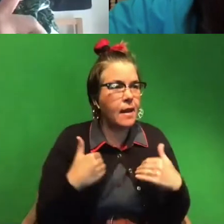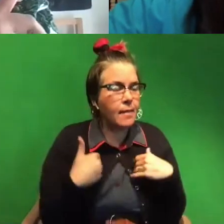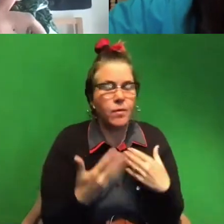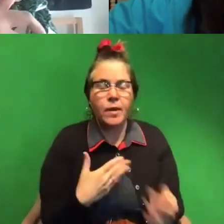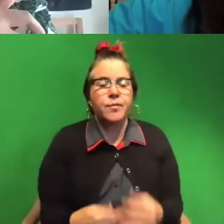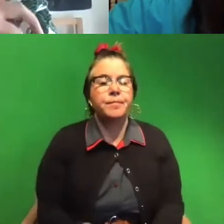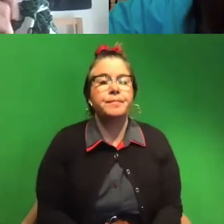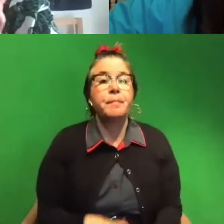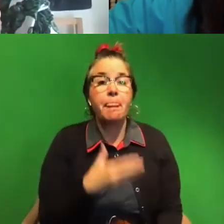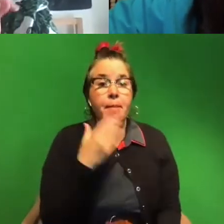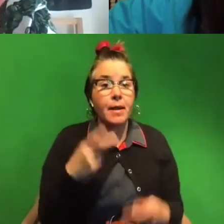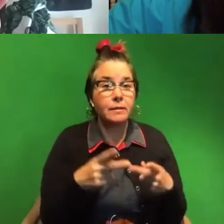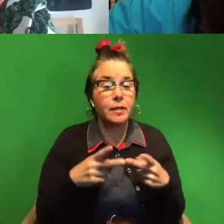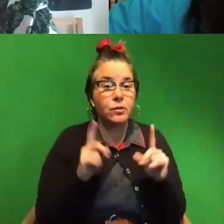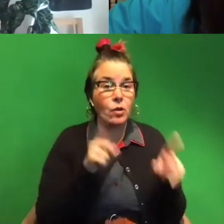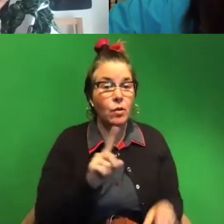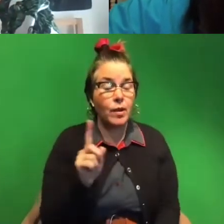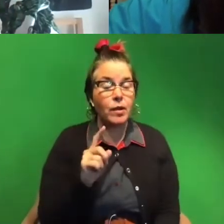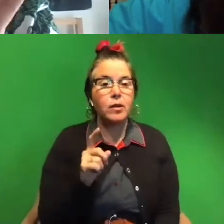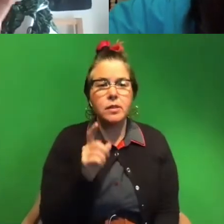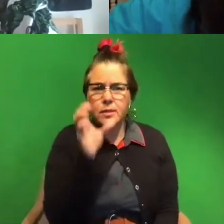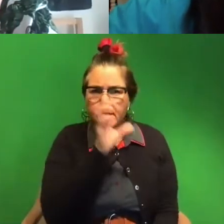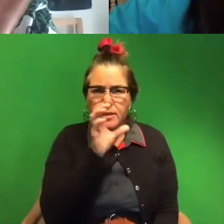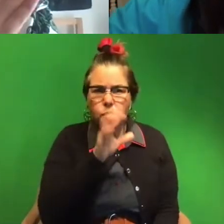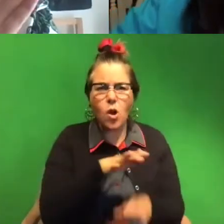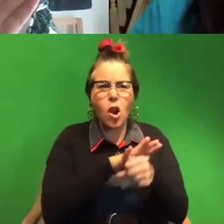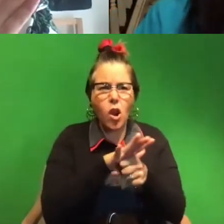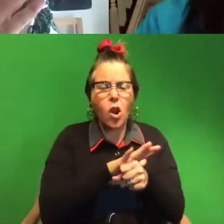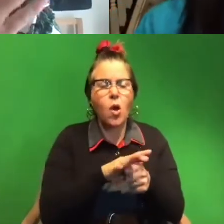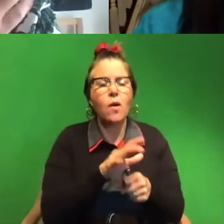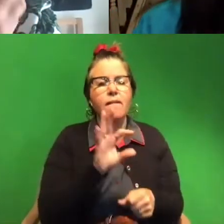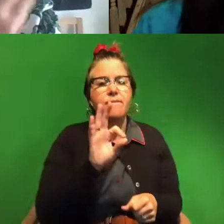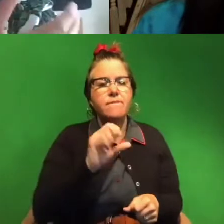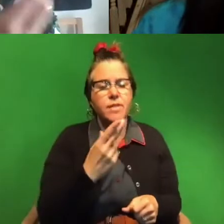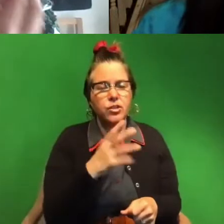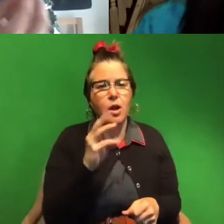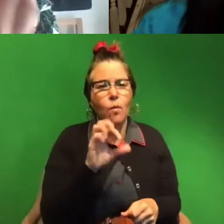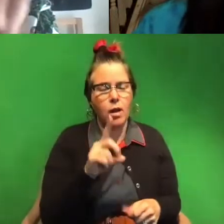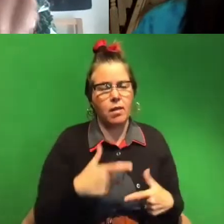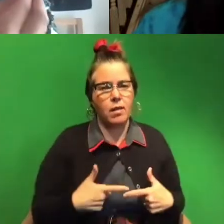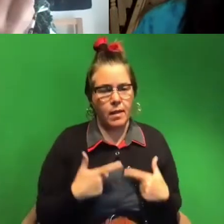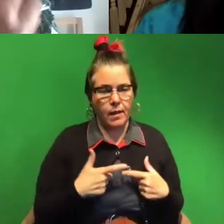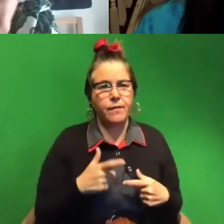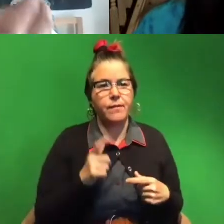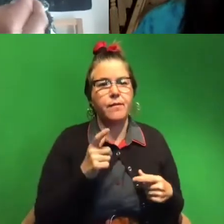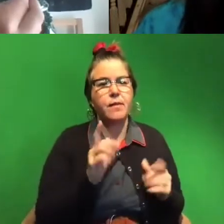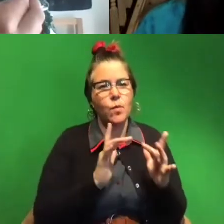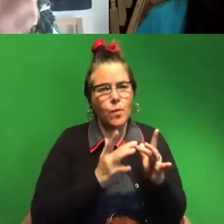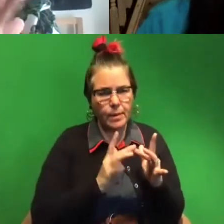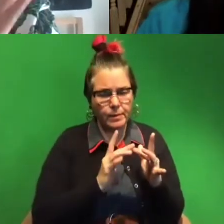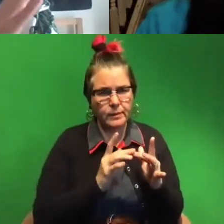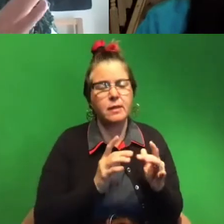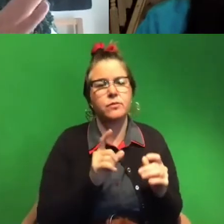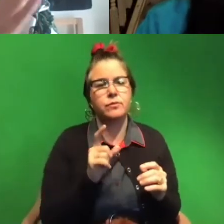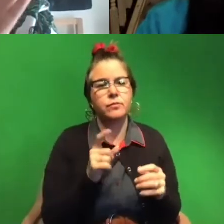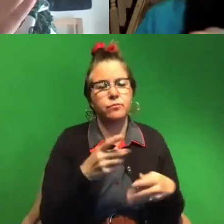best place to go to is to look up your local fish and wildlife. And on that fish and wildlife website,